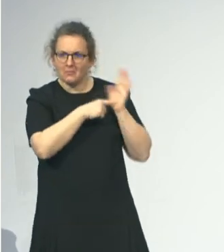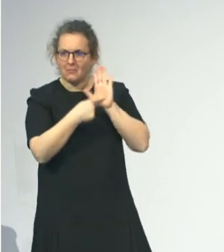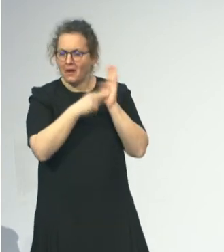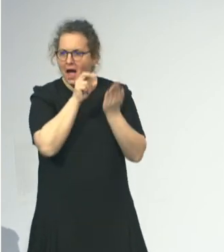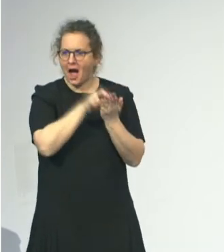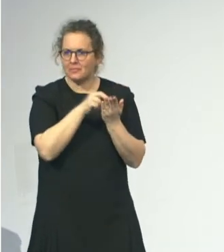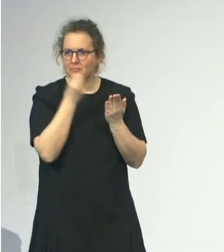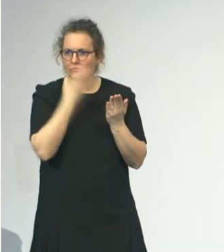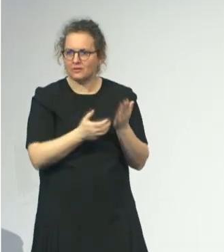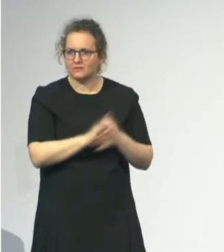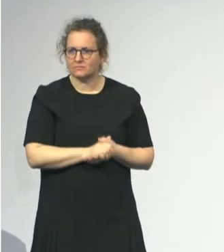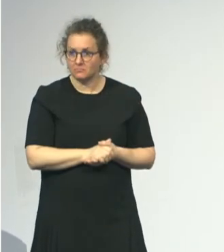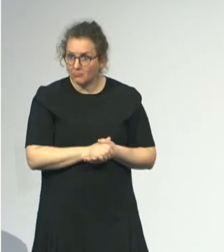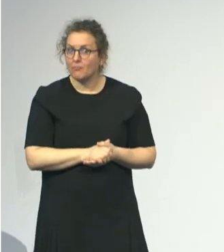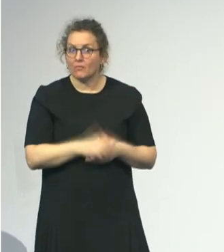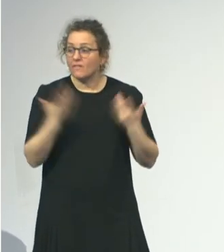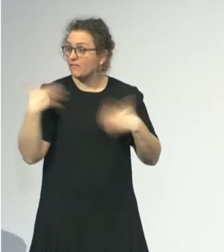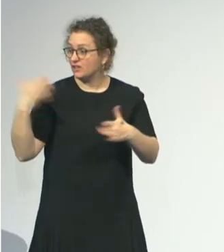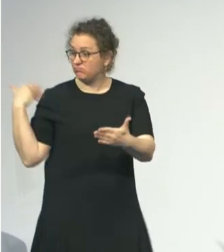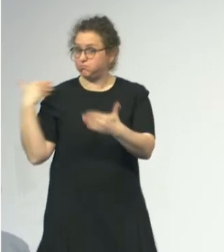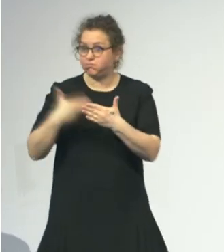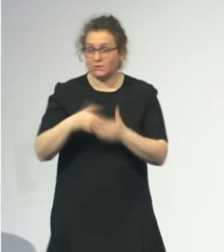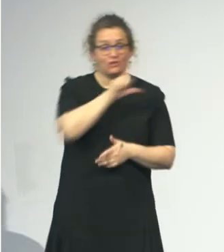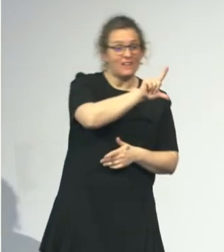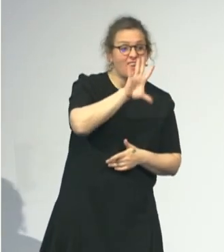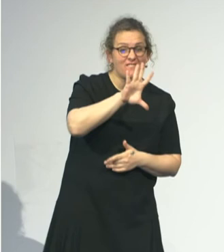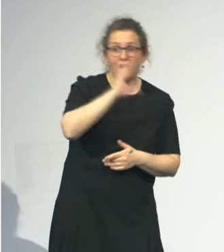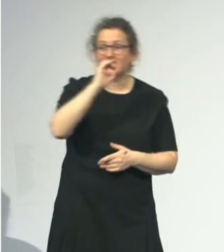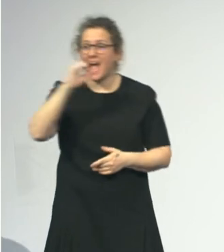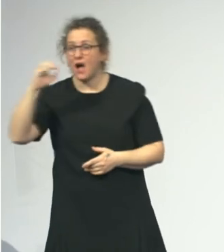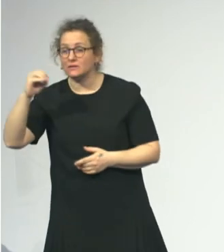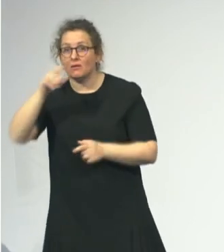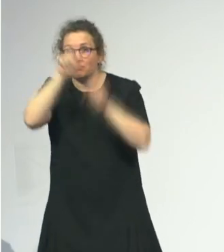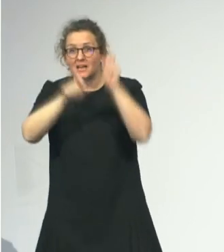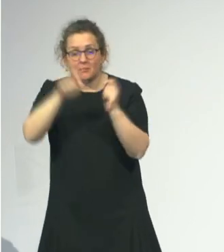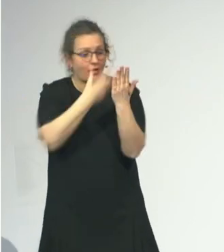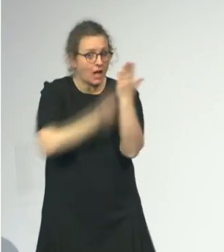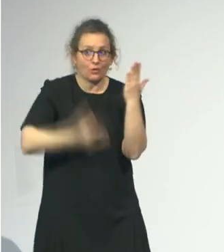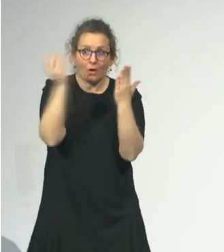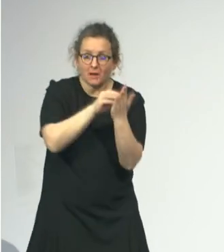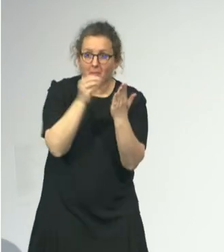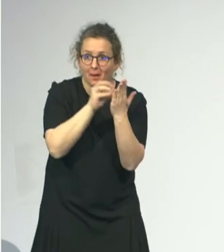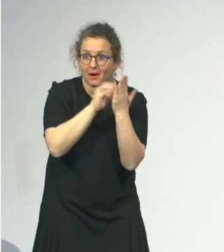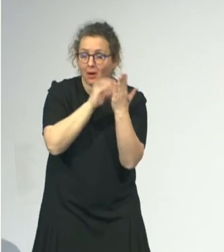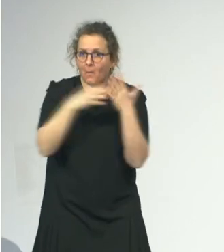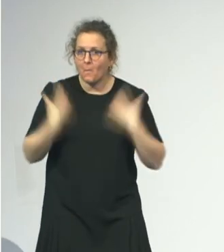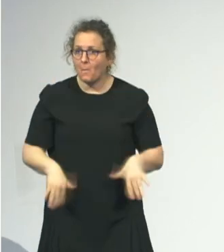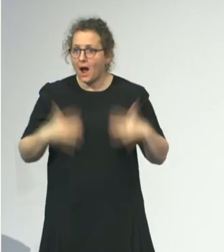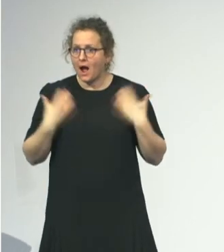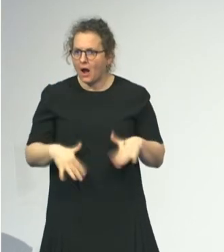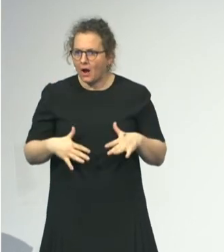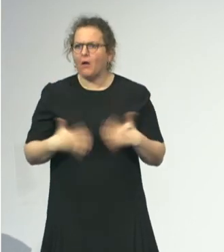25,000 downloads immediately, and all the country is using it. Right. And,